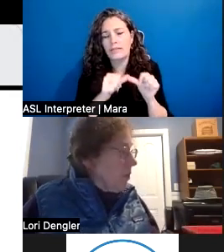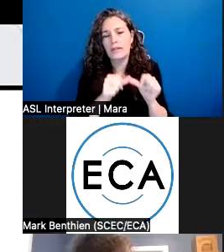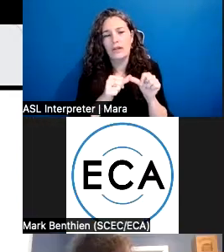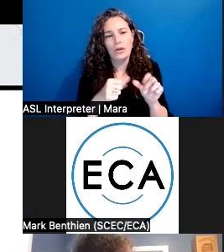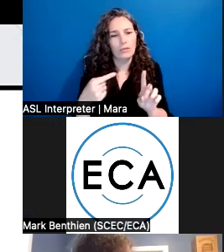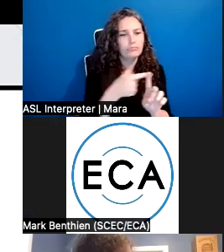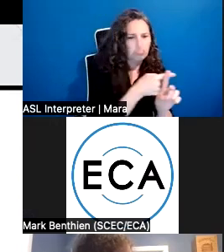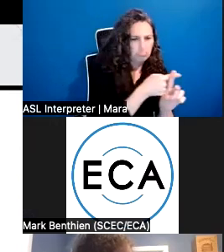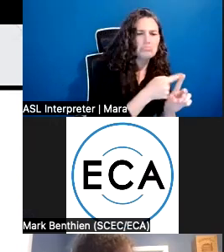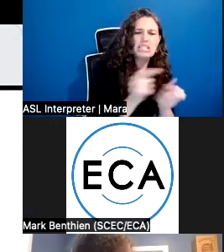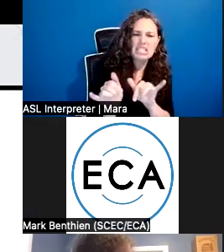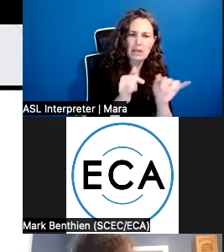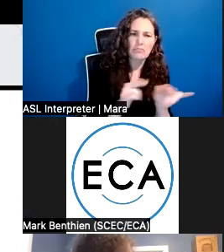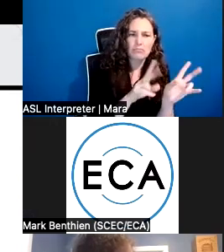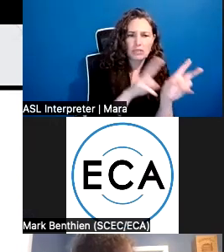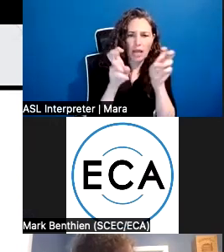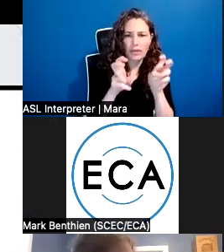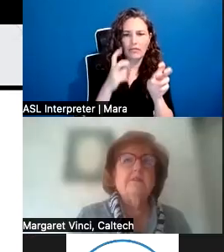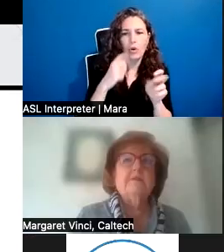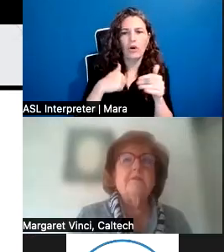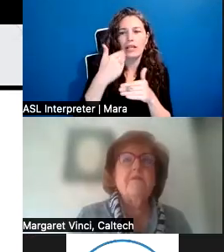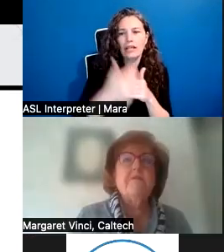presentation, and I'm going to queue up Margaret here.